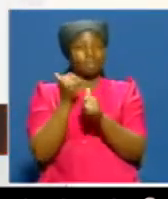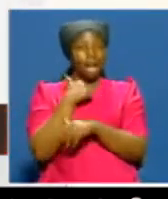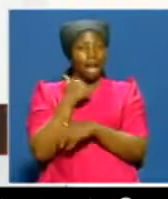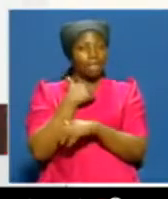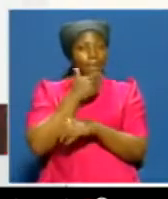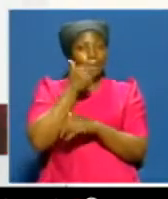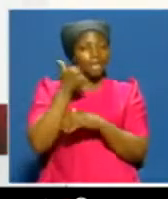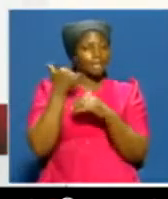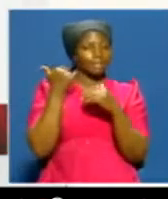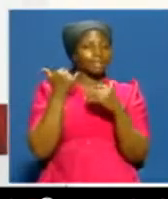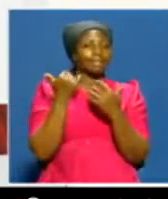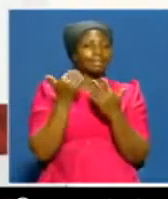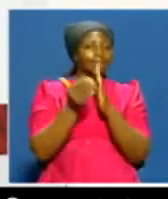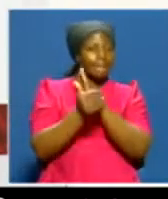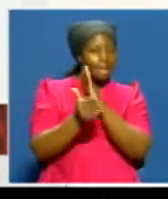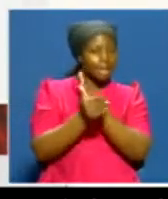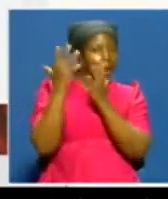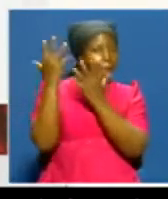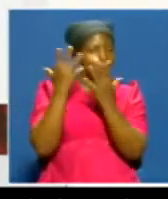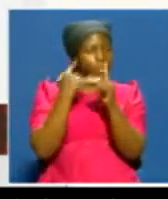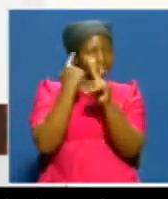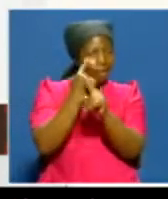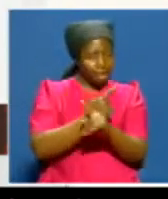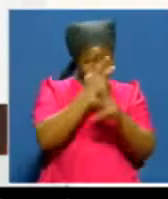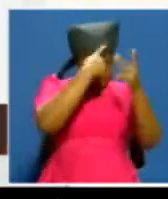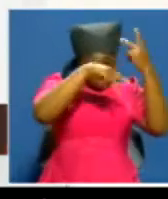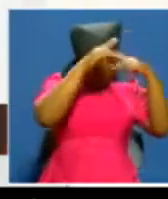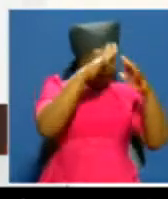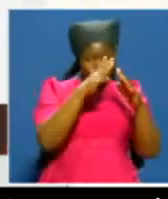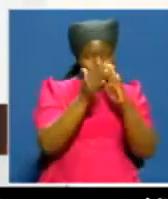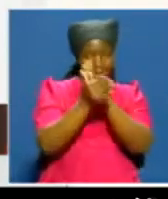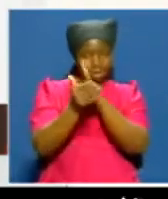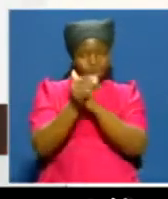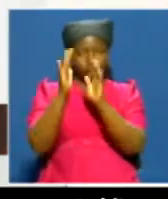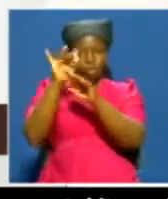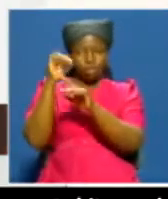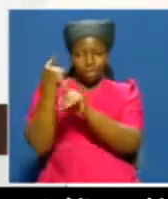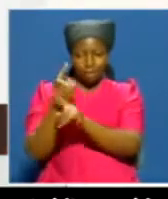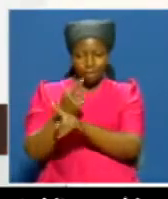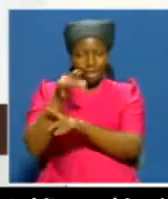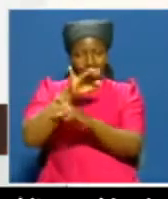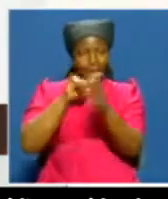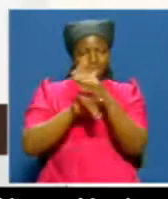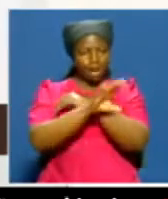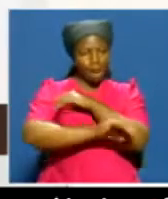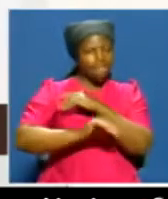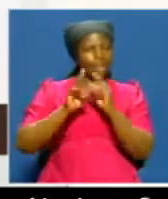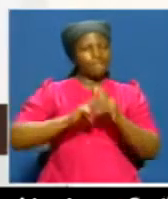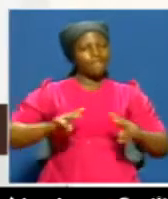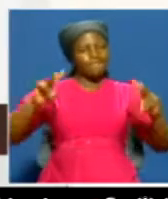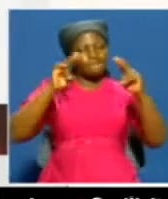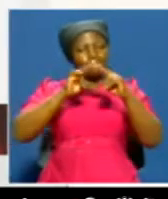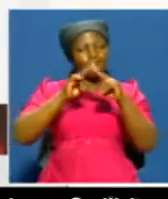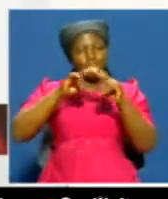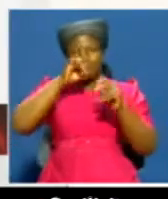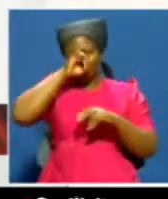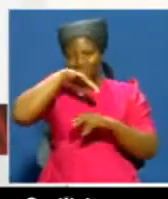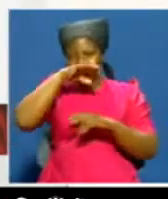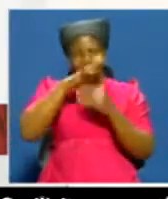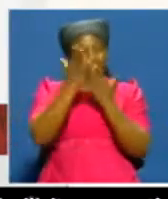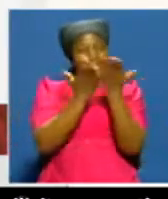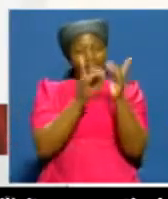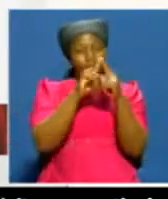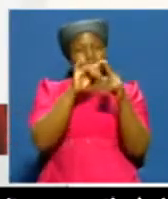and professionals from across the country, and our values of hard work and service to the nation